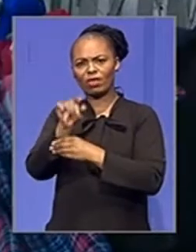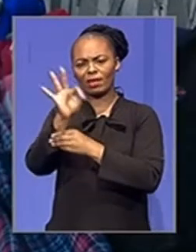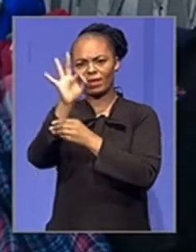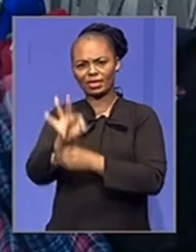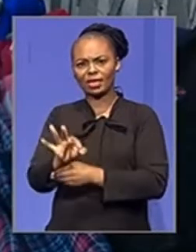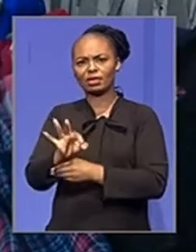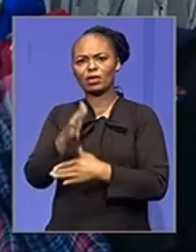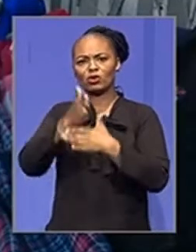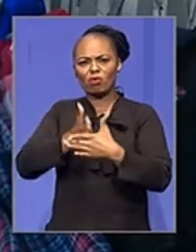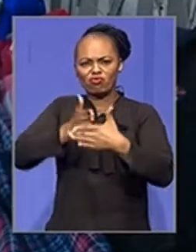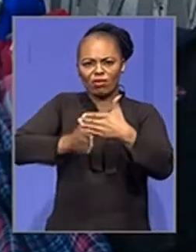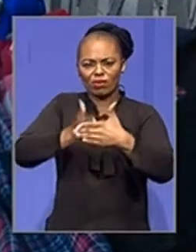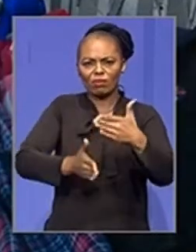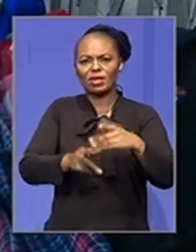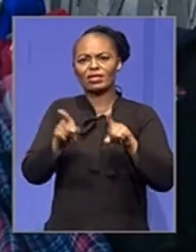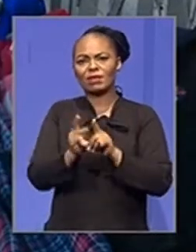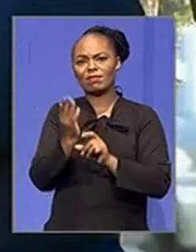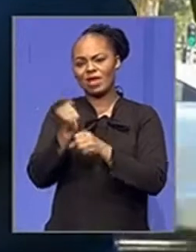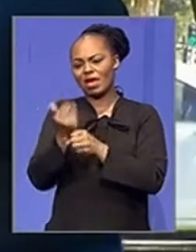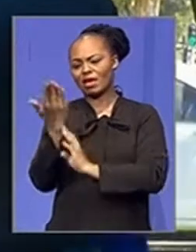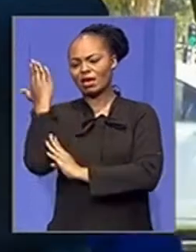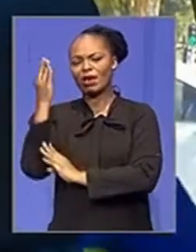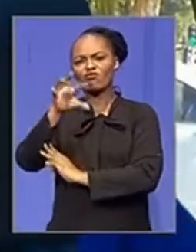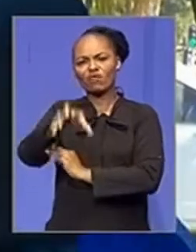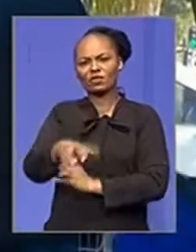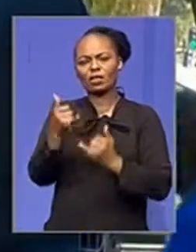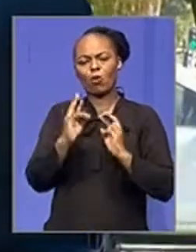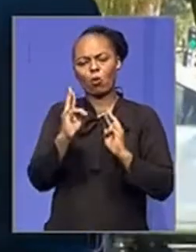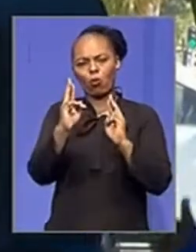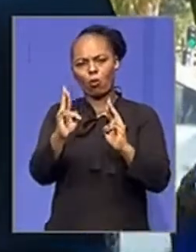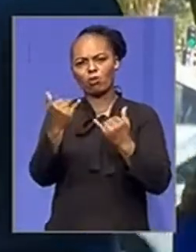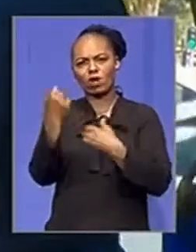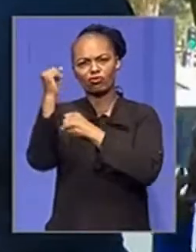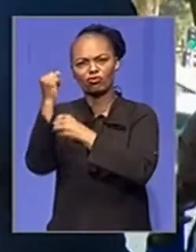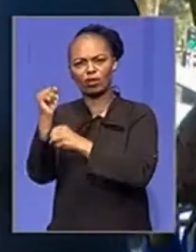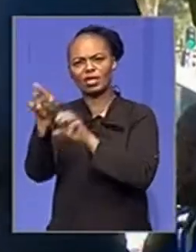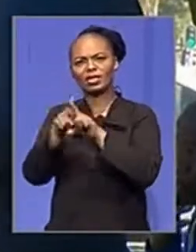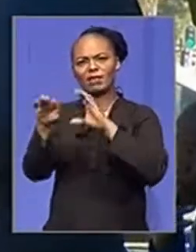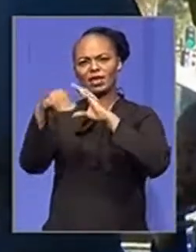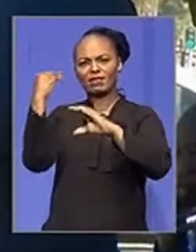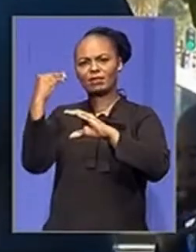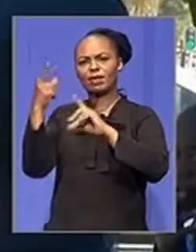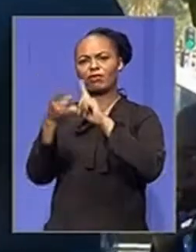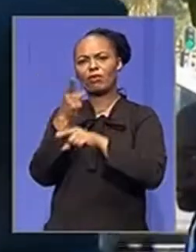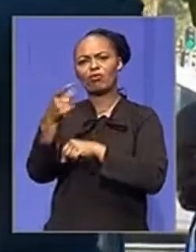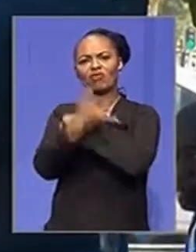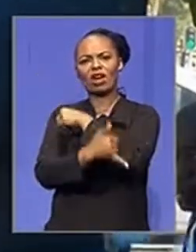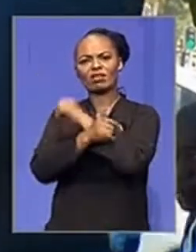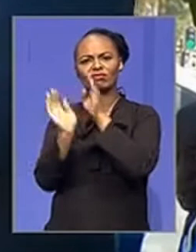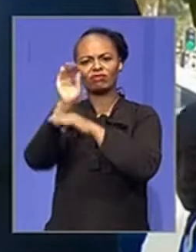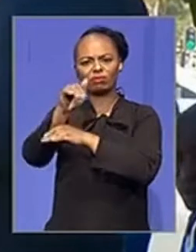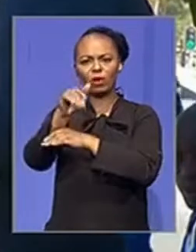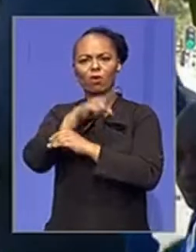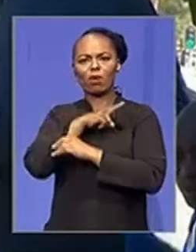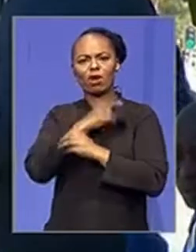Go no swana le polelong ya ngwagola, province e sa beile tshepo go dipeeletšo go tšwa dinageng tša kantle. Go lebeletšwe gore mafelo a malwa